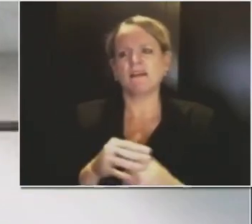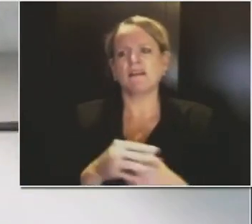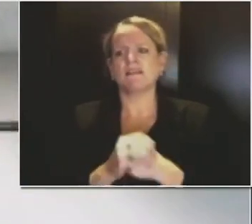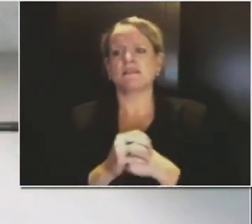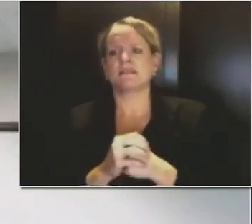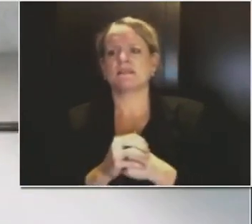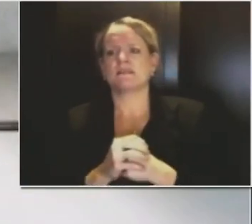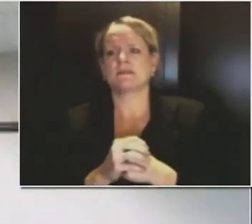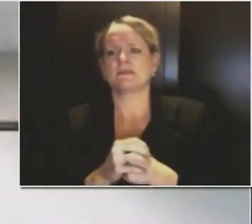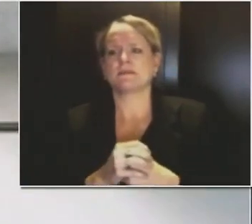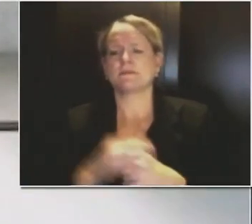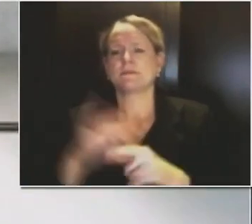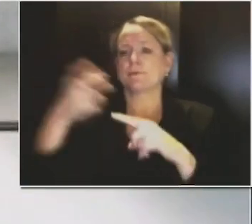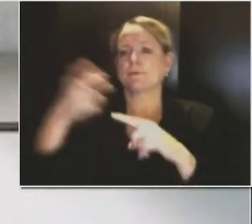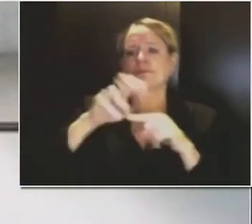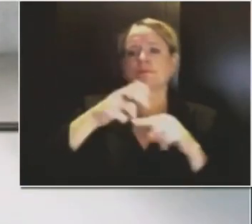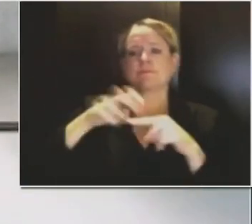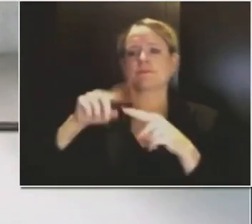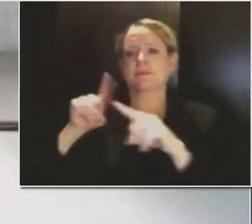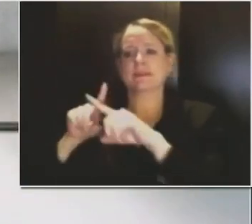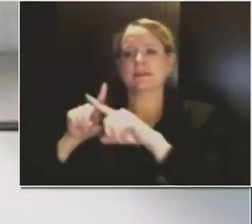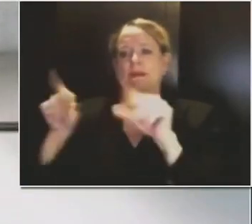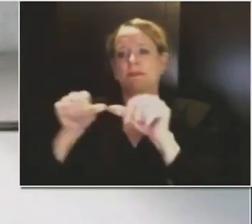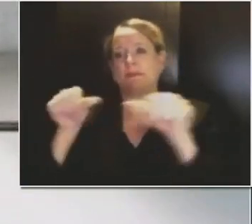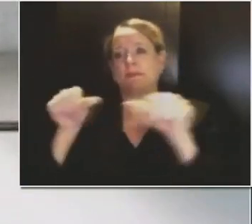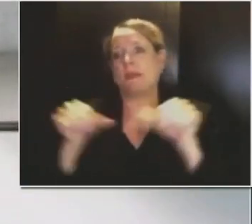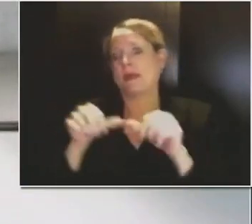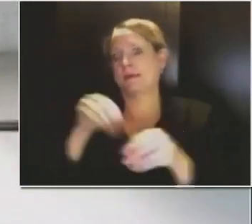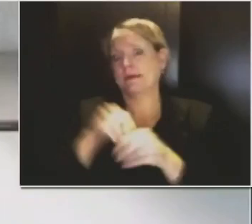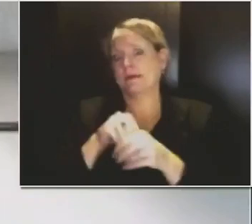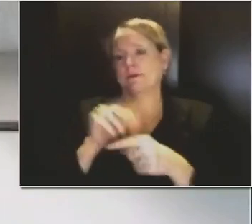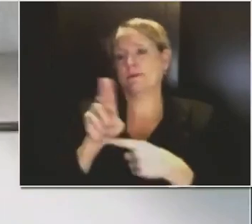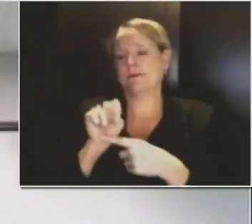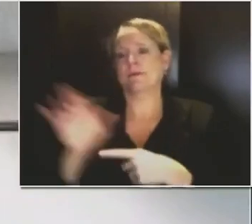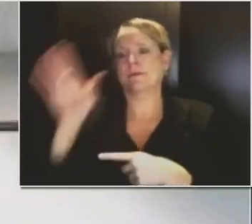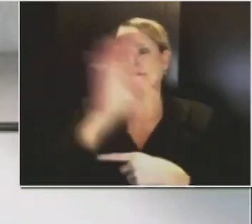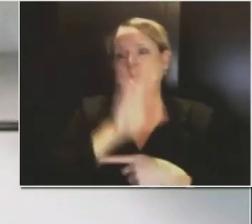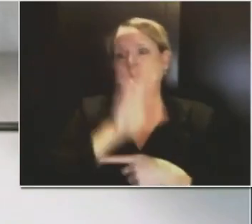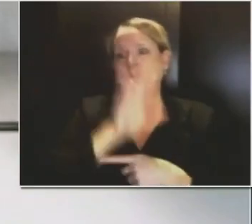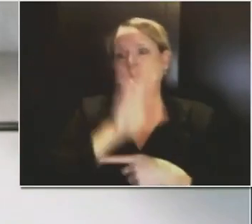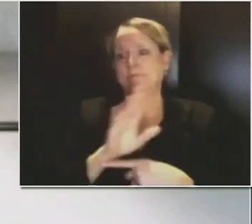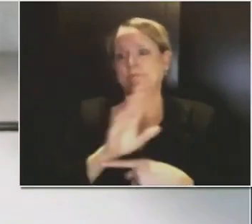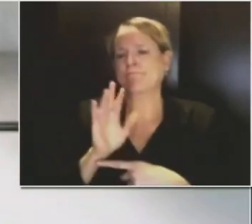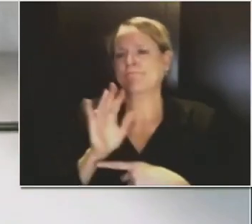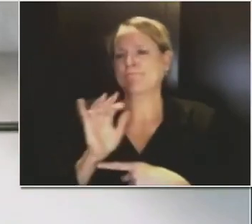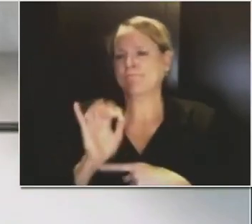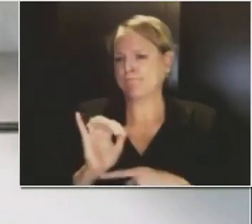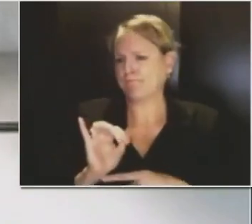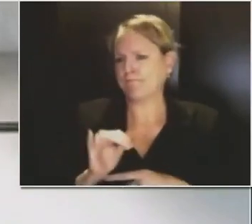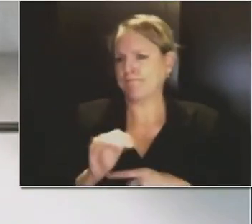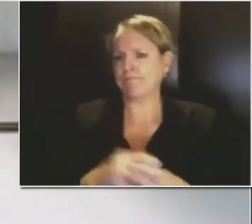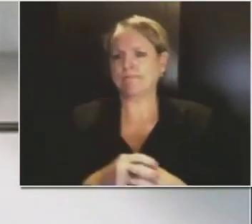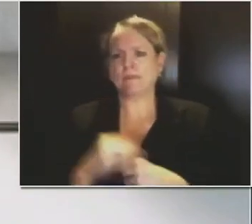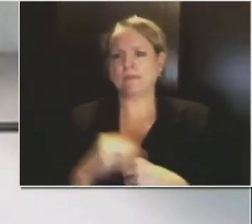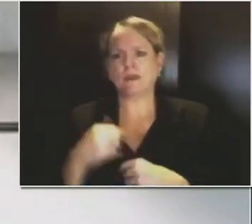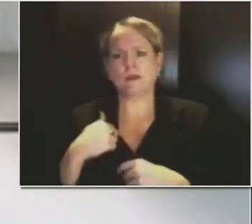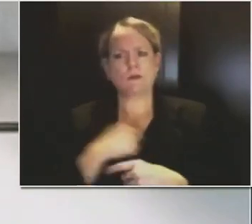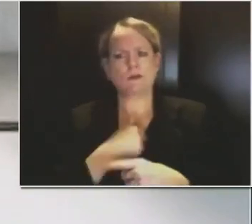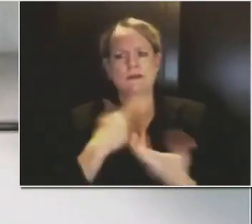over the last few weeks and months, actually since the beginning of the pandemic, to assure an adequate supply